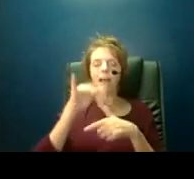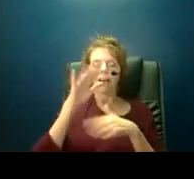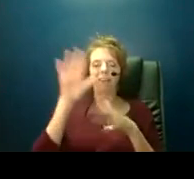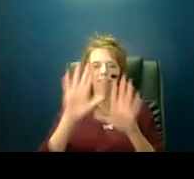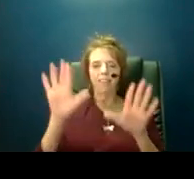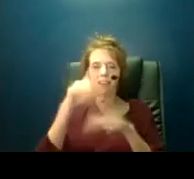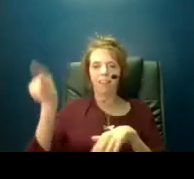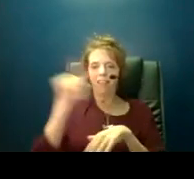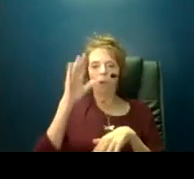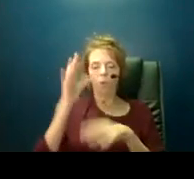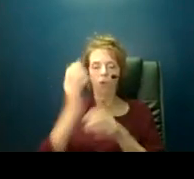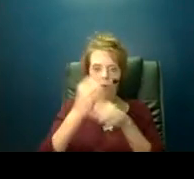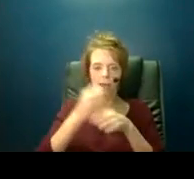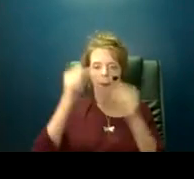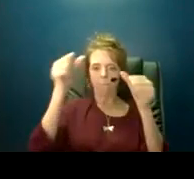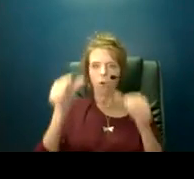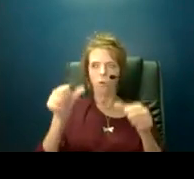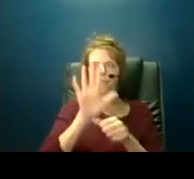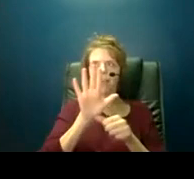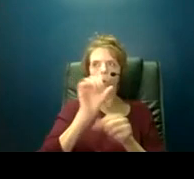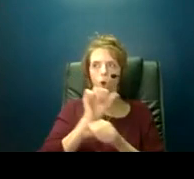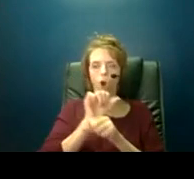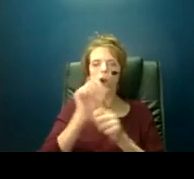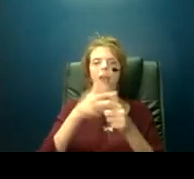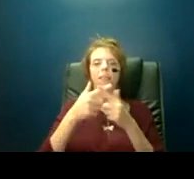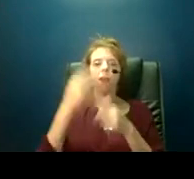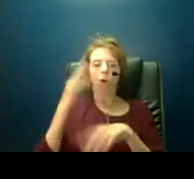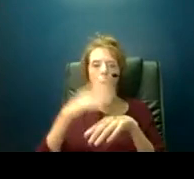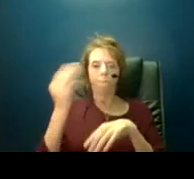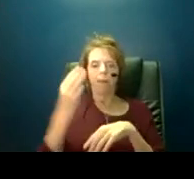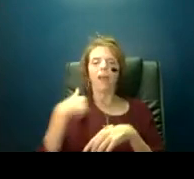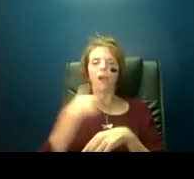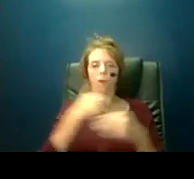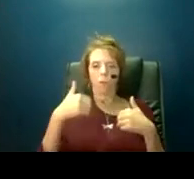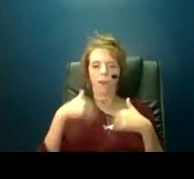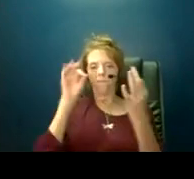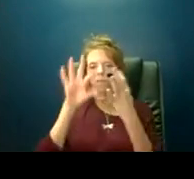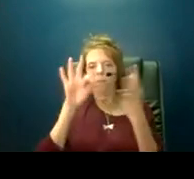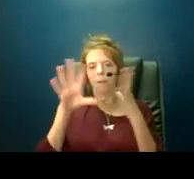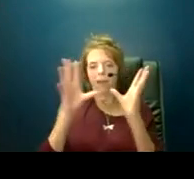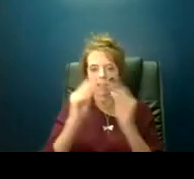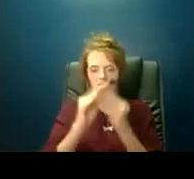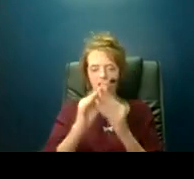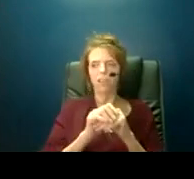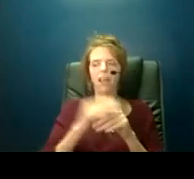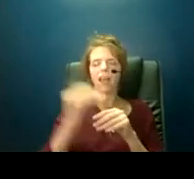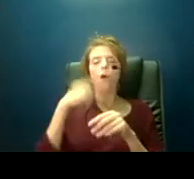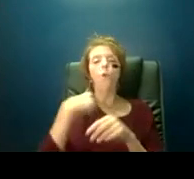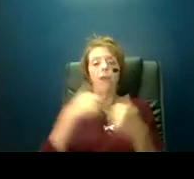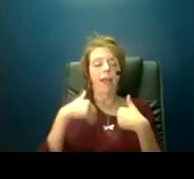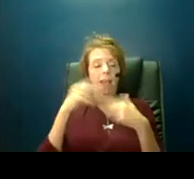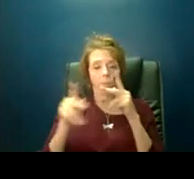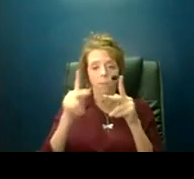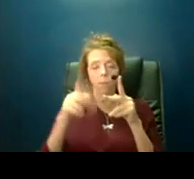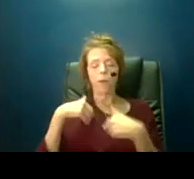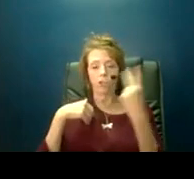create and post their work, and then Monday we would have a feedback session. And we had cohorts, we had